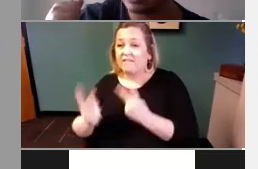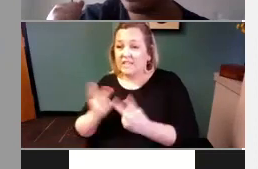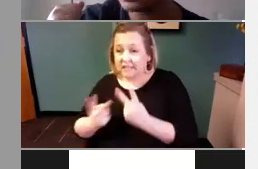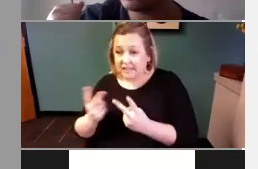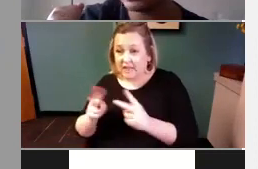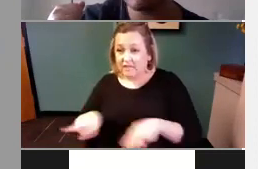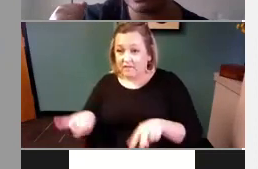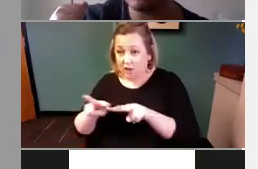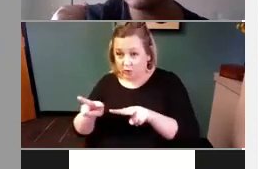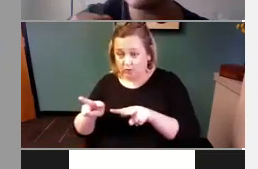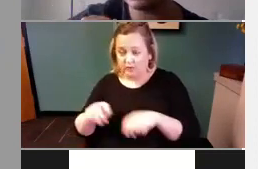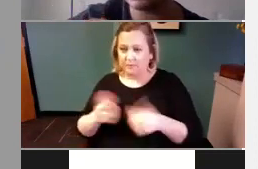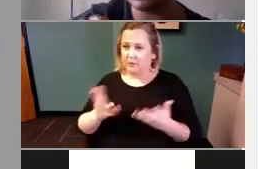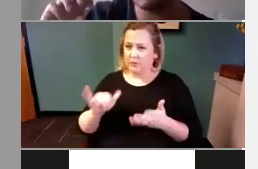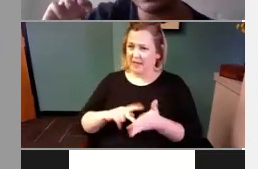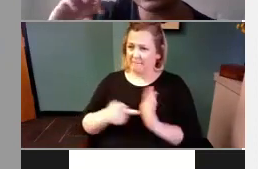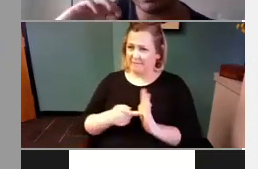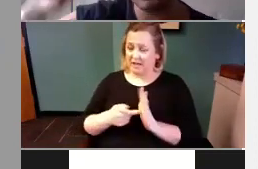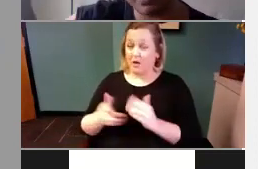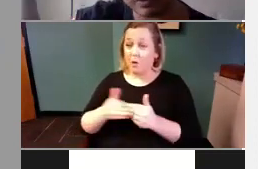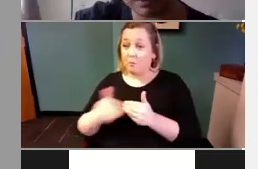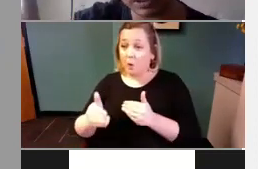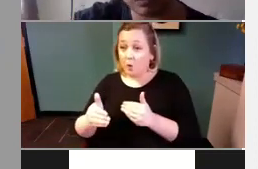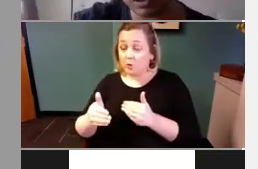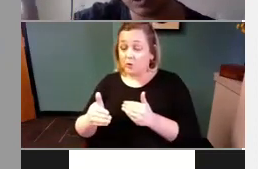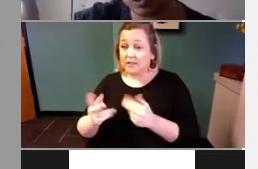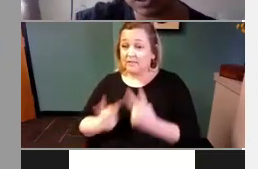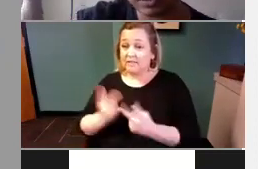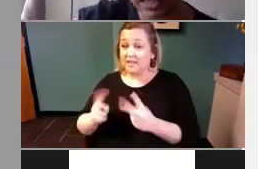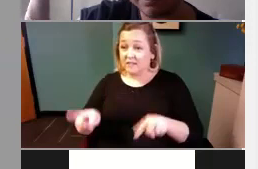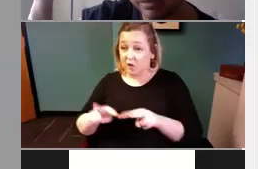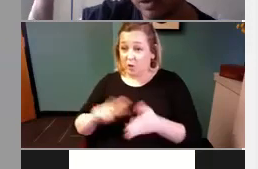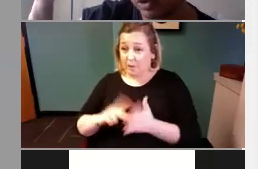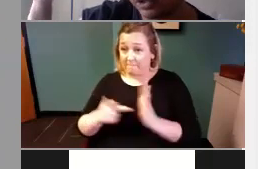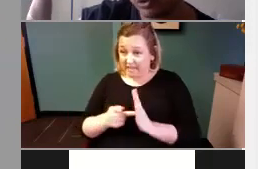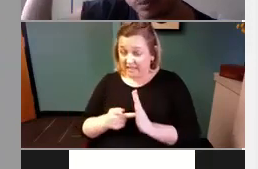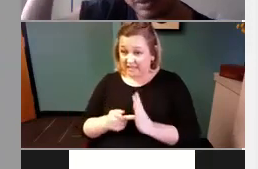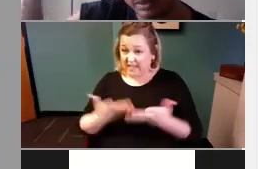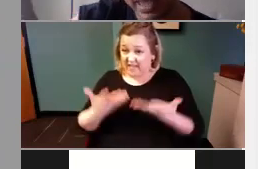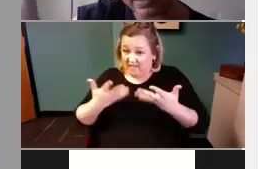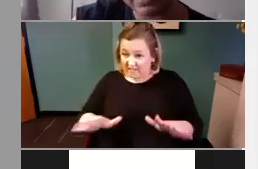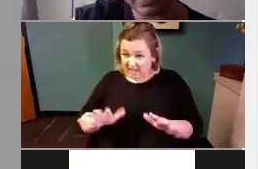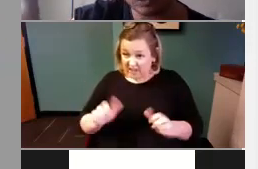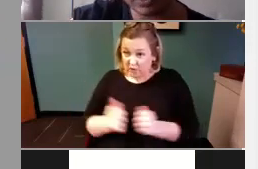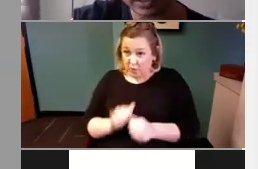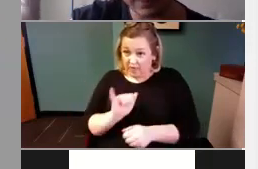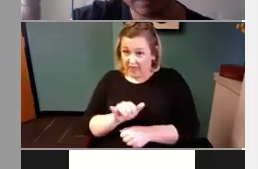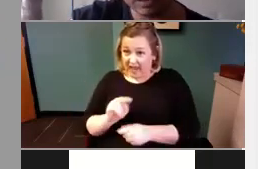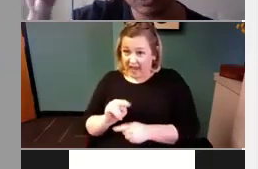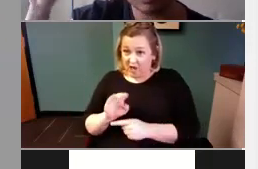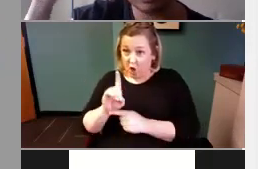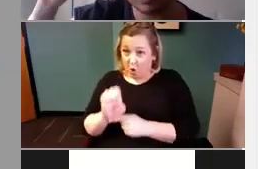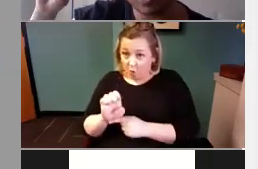mean? A post-visit value is essentially once I am done with a particular node, I'm never going to access that node